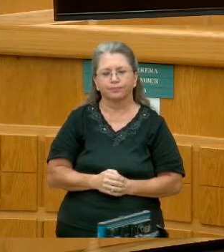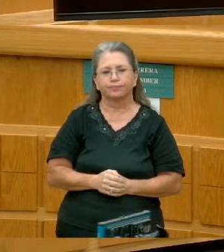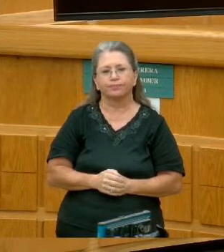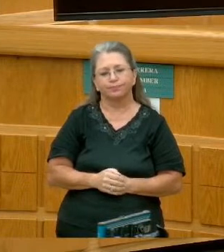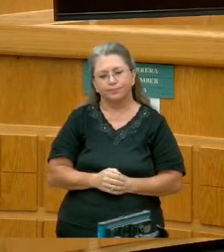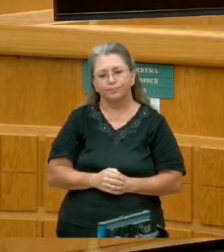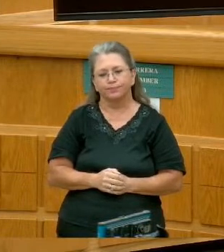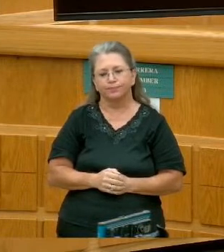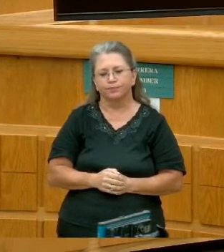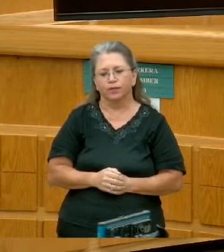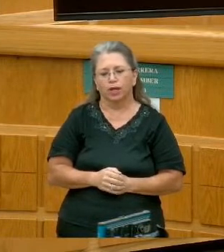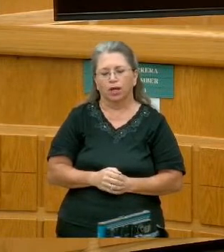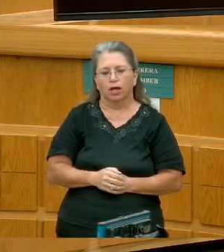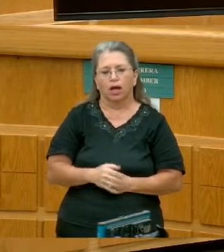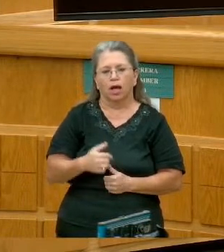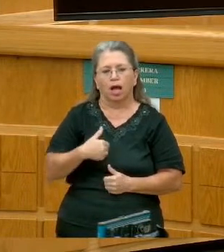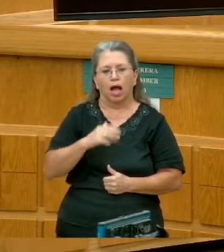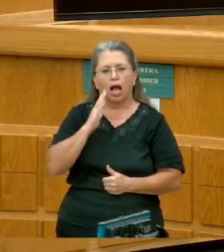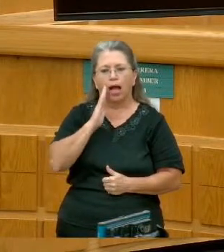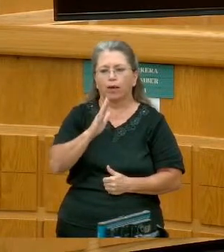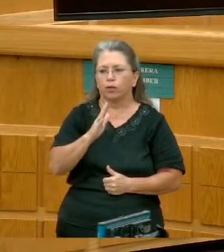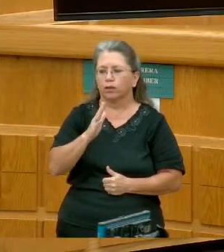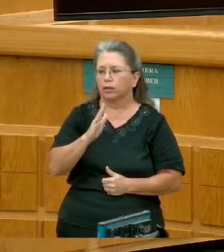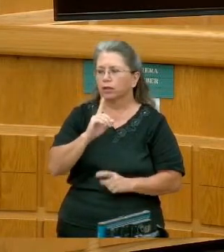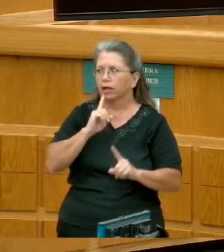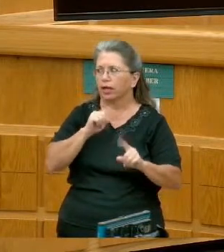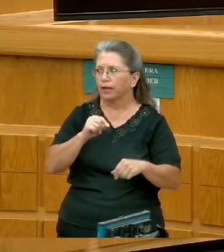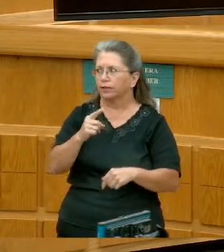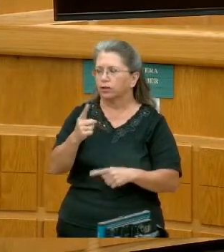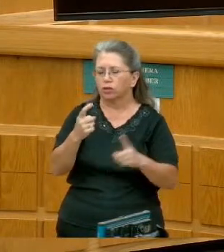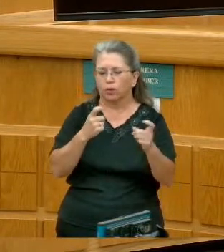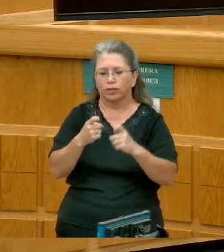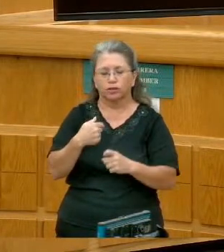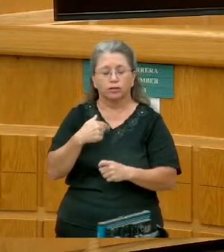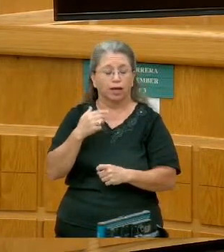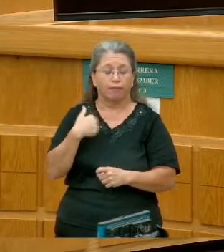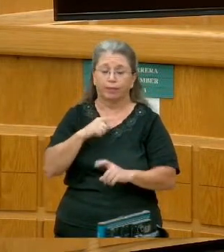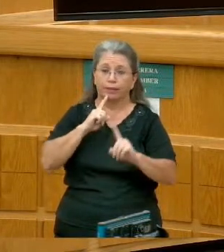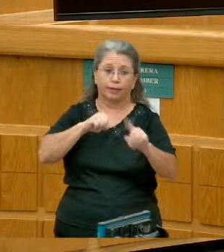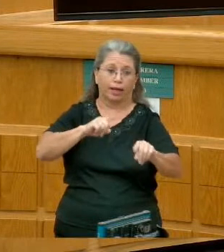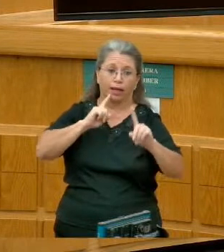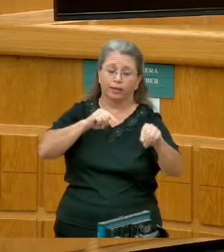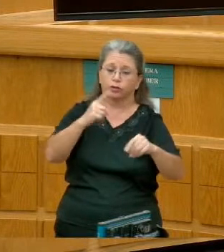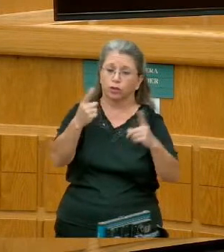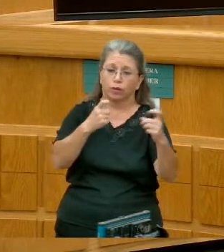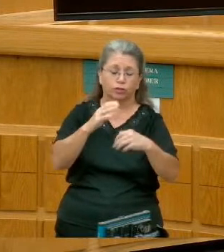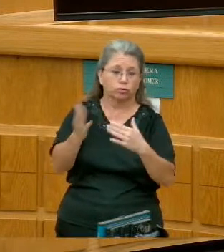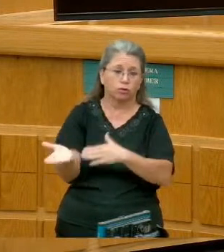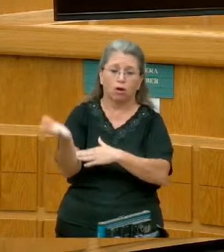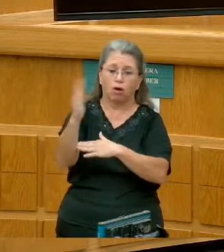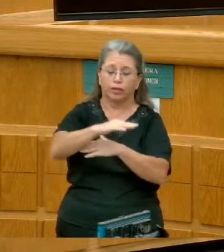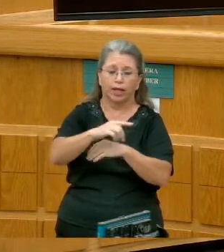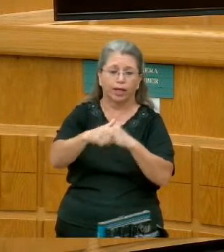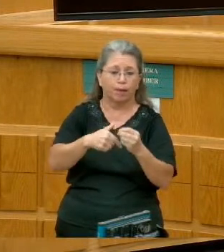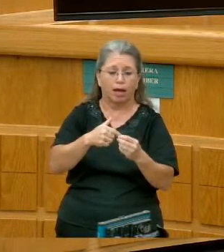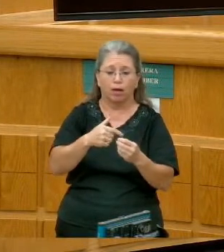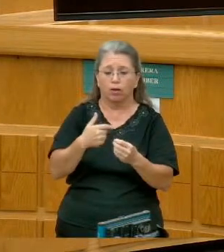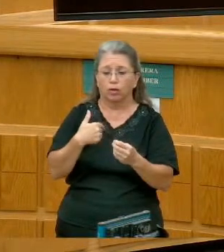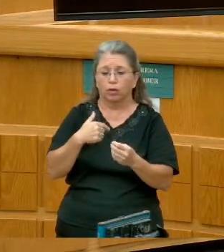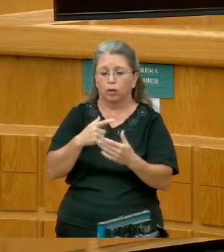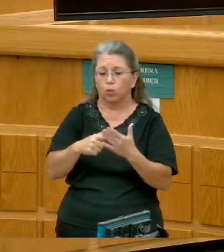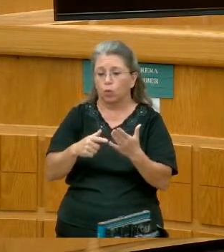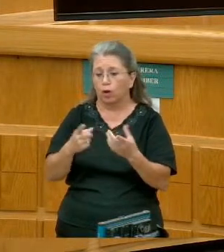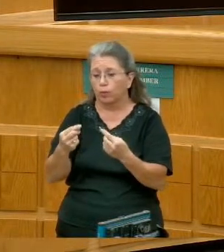So, I'll answer questions. We've been answering questions all day about what we're going to do about some other things